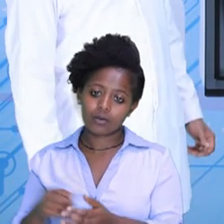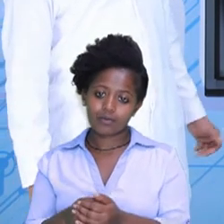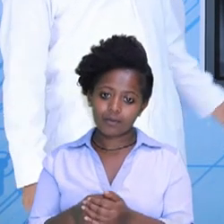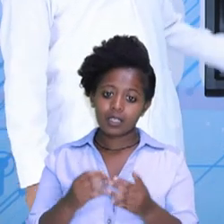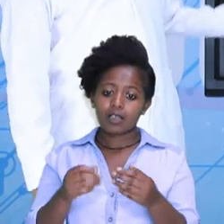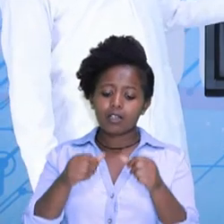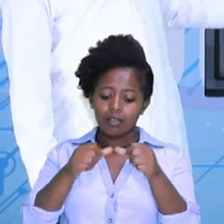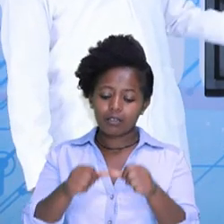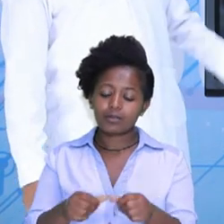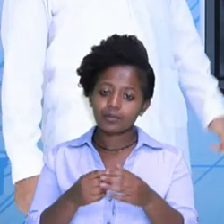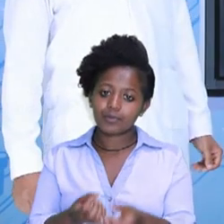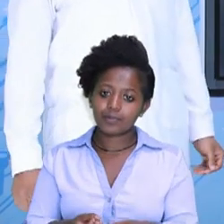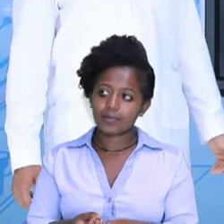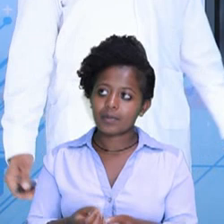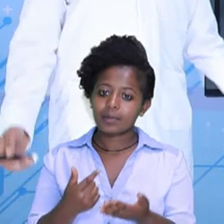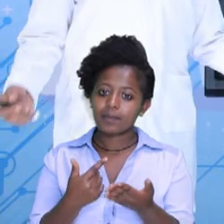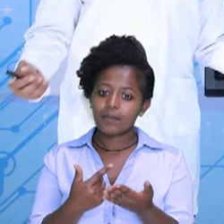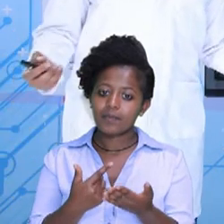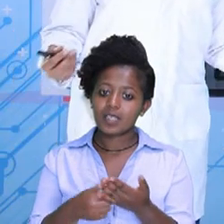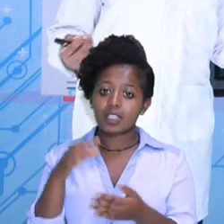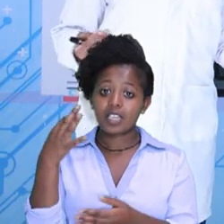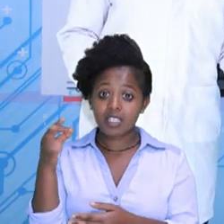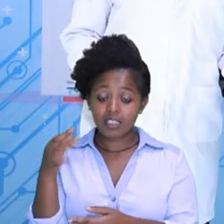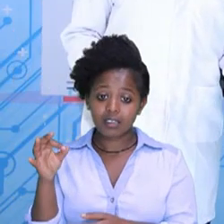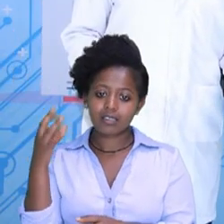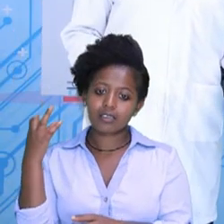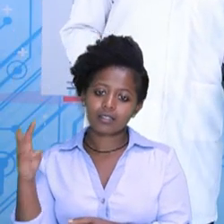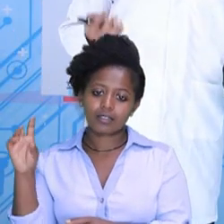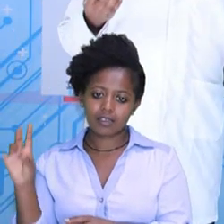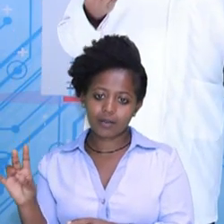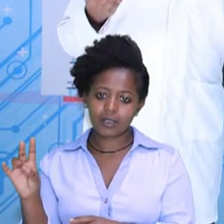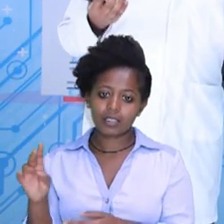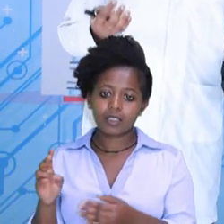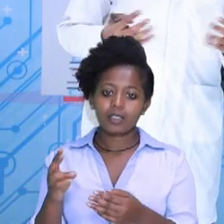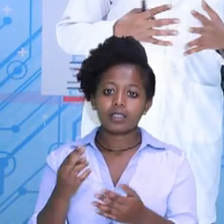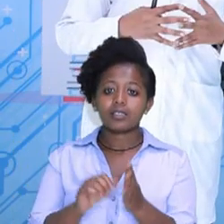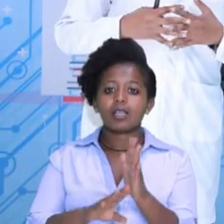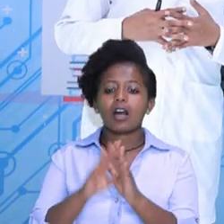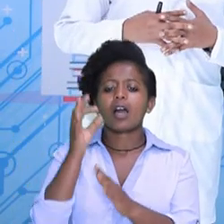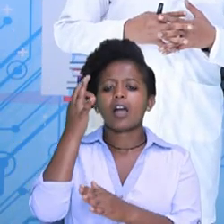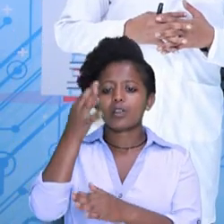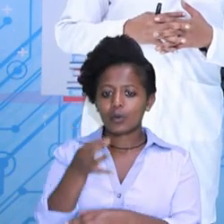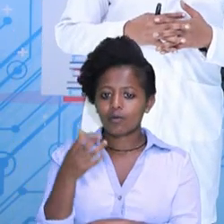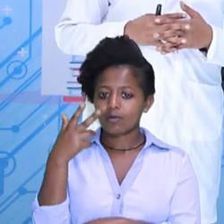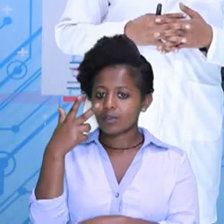time. After that, in 1967, the rise of